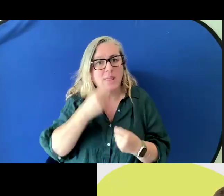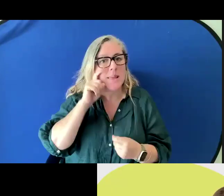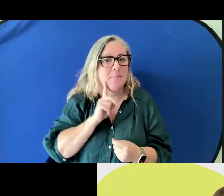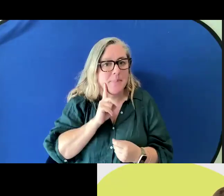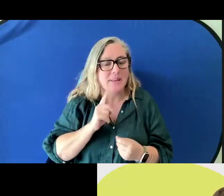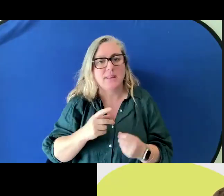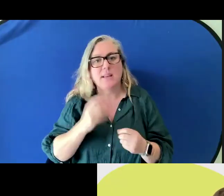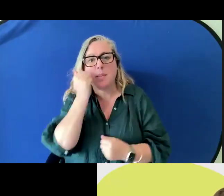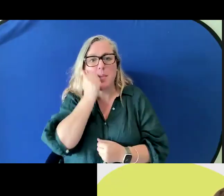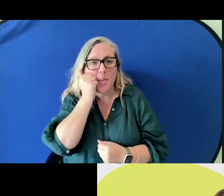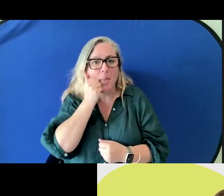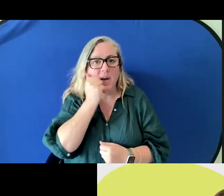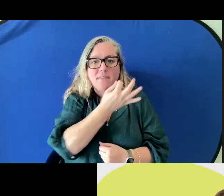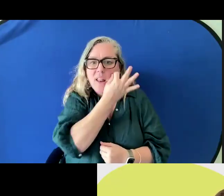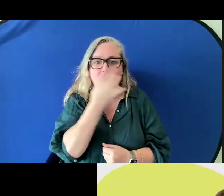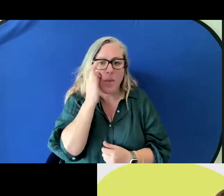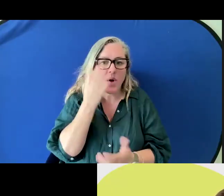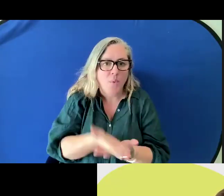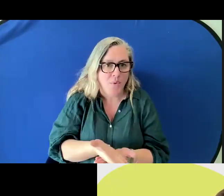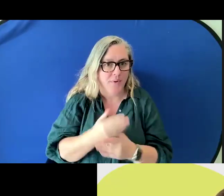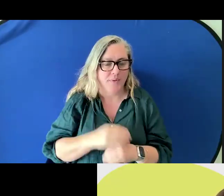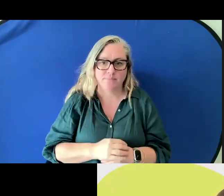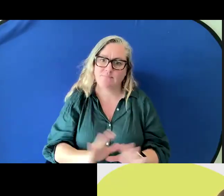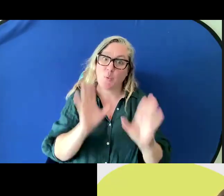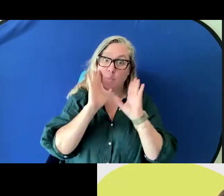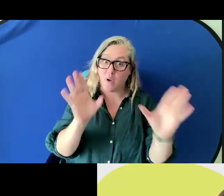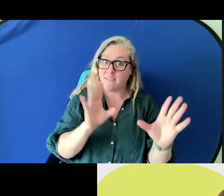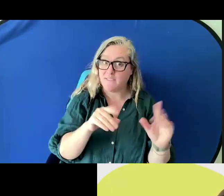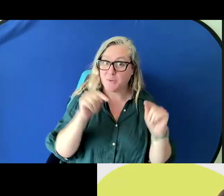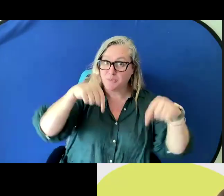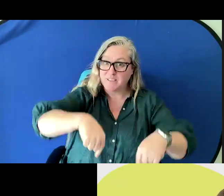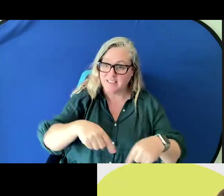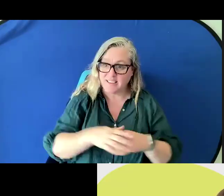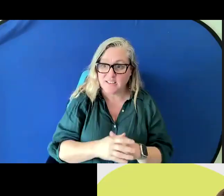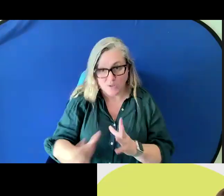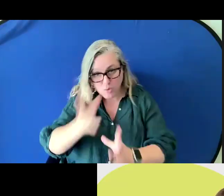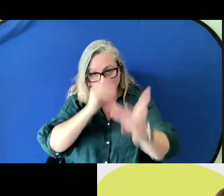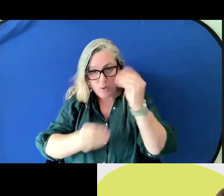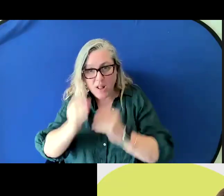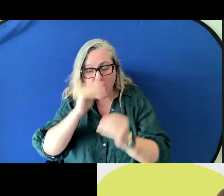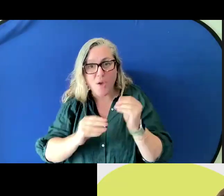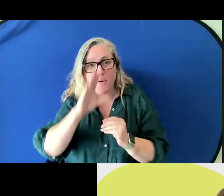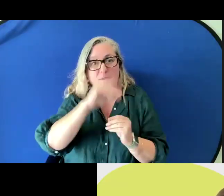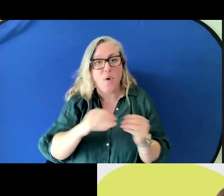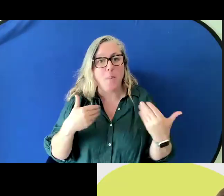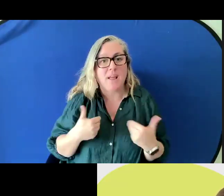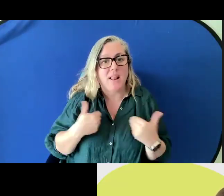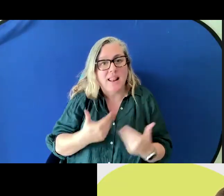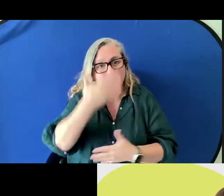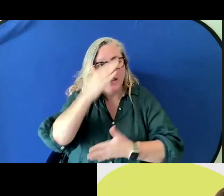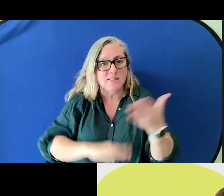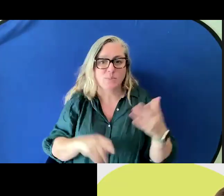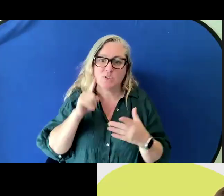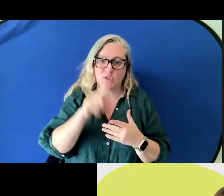flowers. It's wonderful to be here with you for the Learning from Lived Experience, Taking Charge of Change through